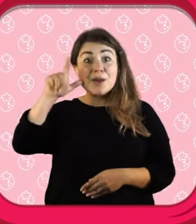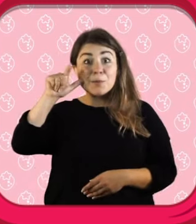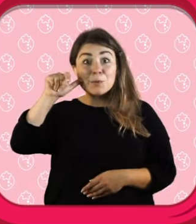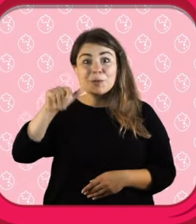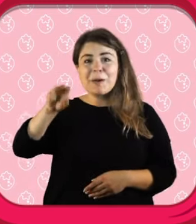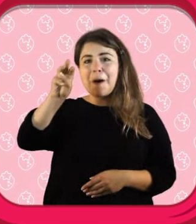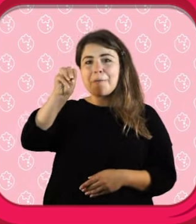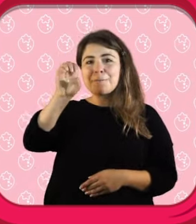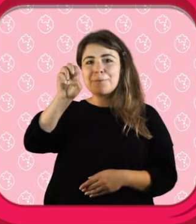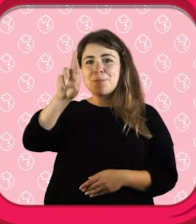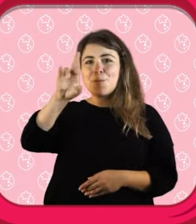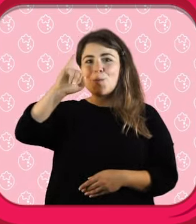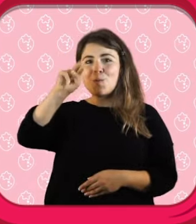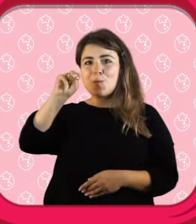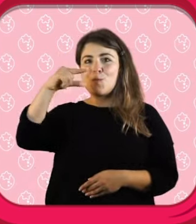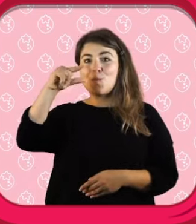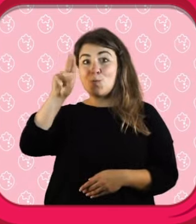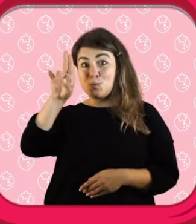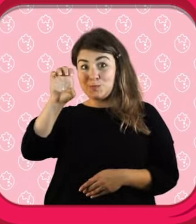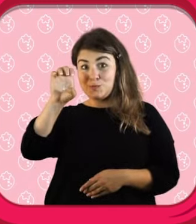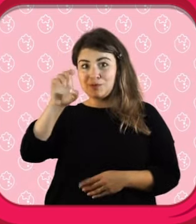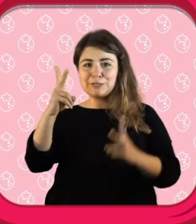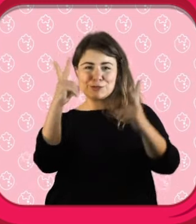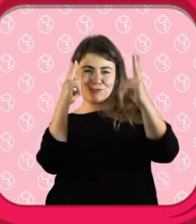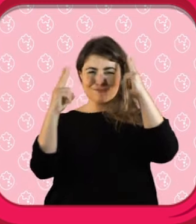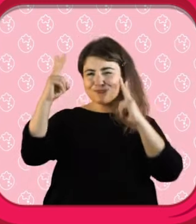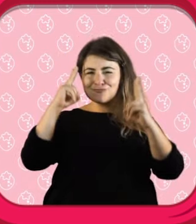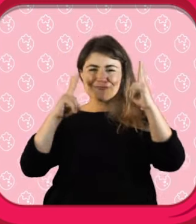Lemon Meringue's Hair Salon.